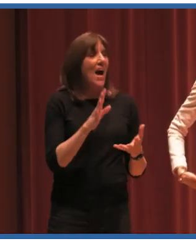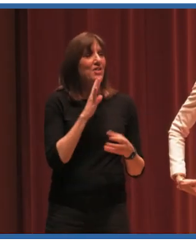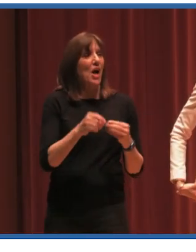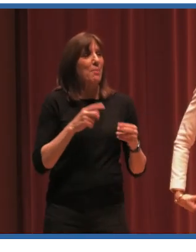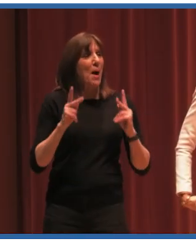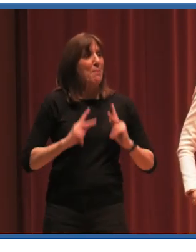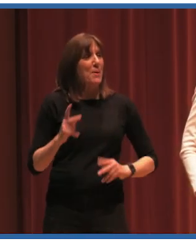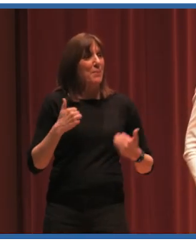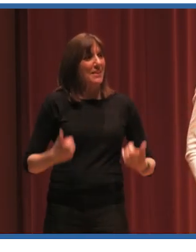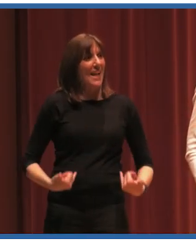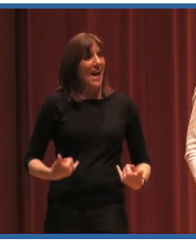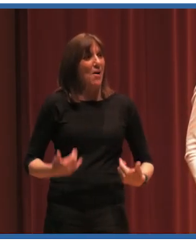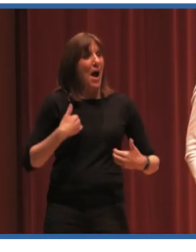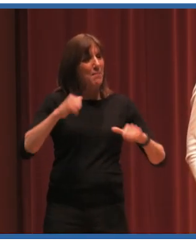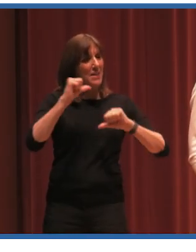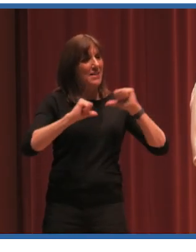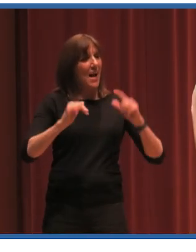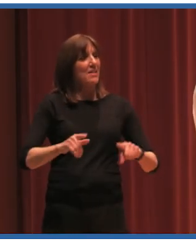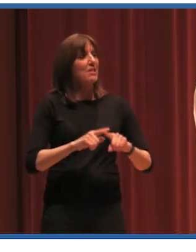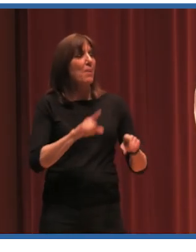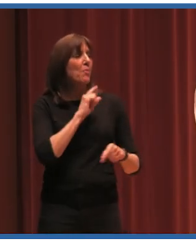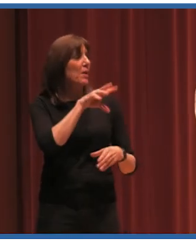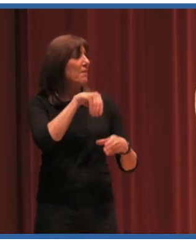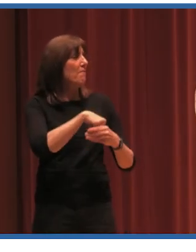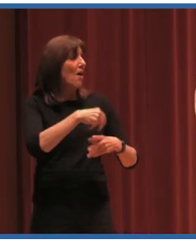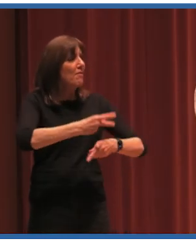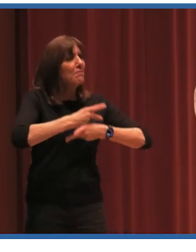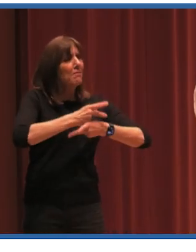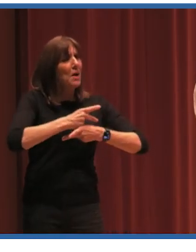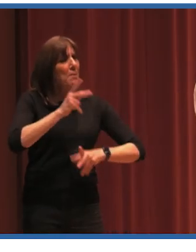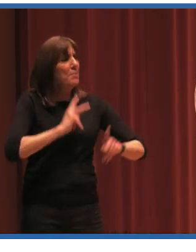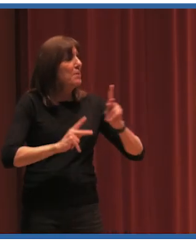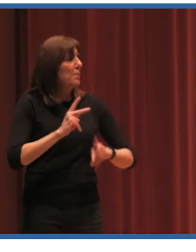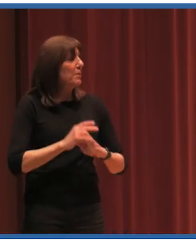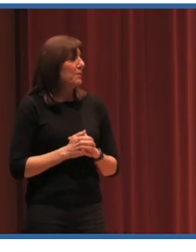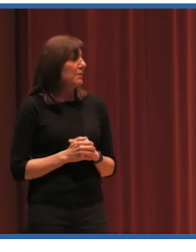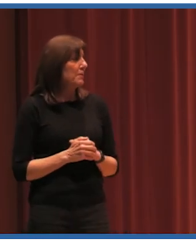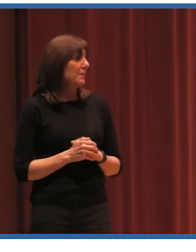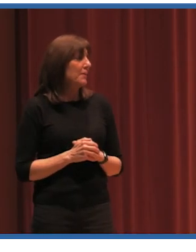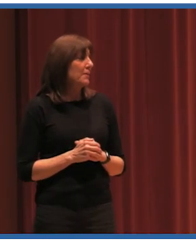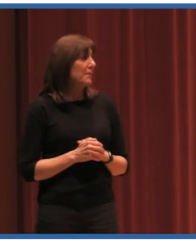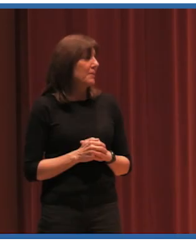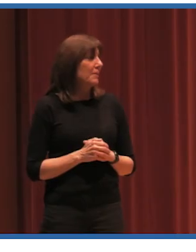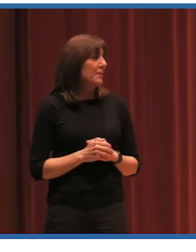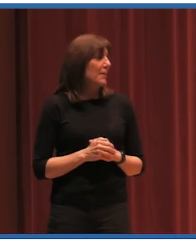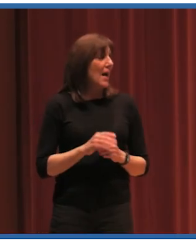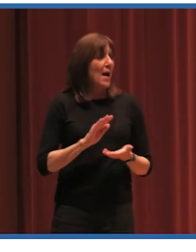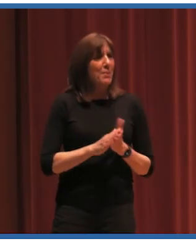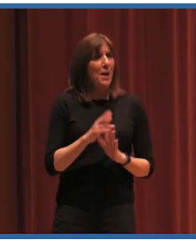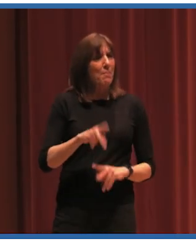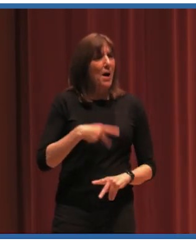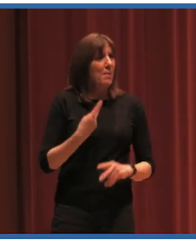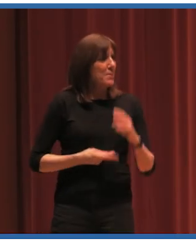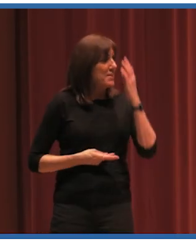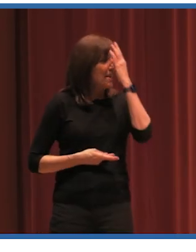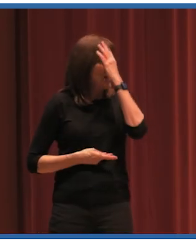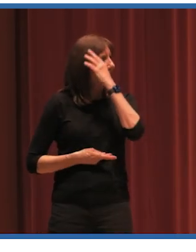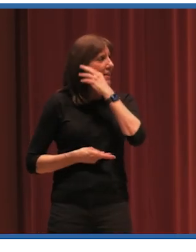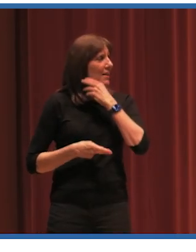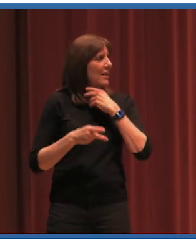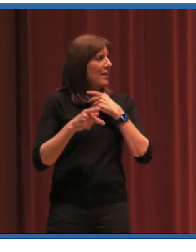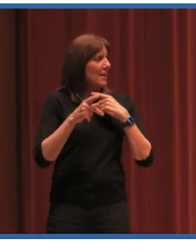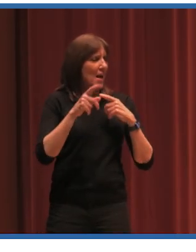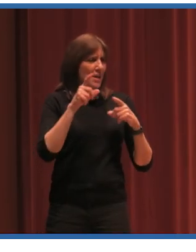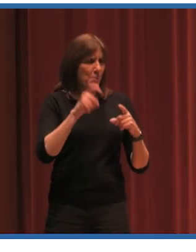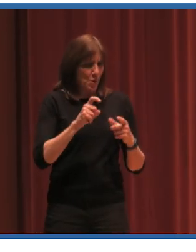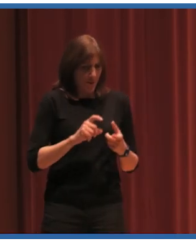someone who's involved with caring for people. I kind of upset that medical schools haven't adapted